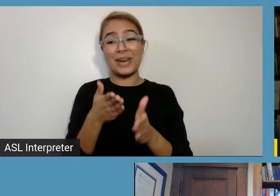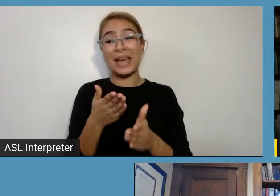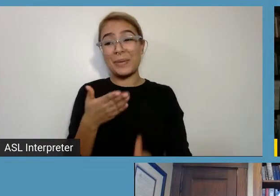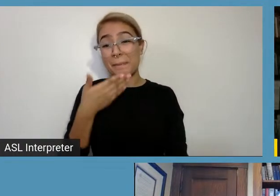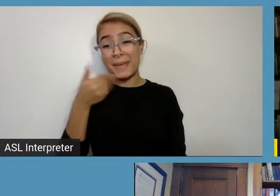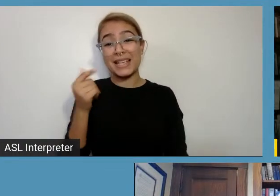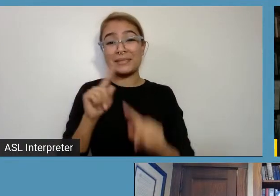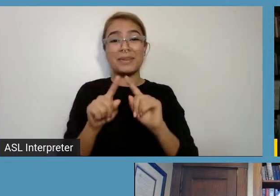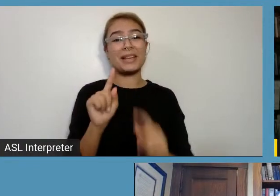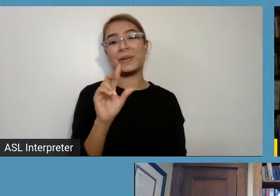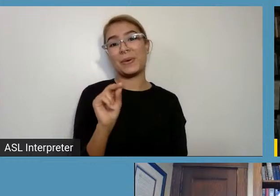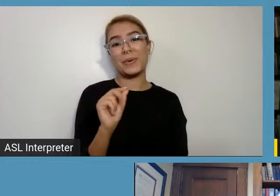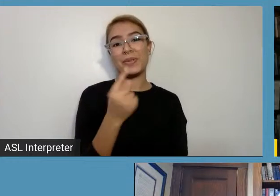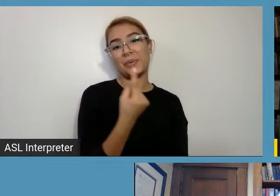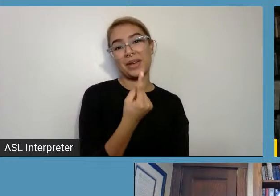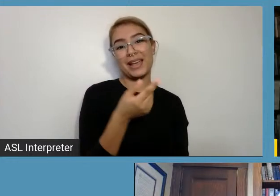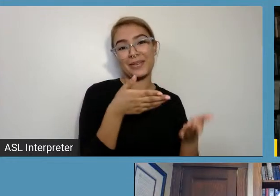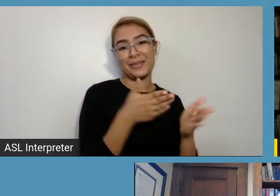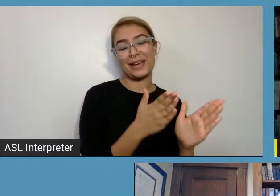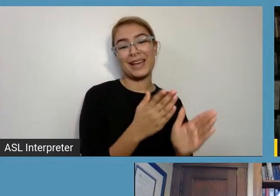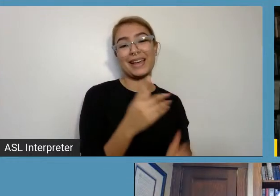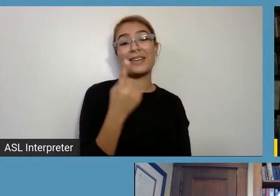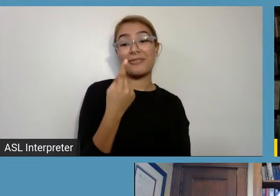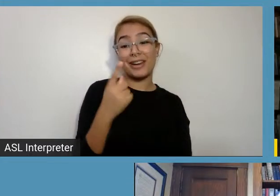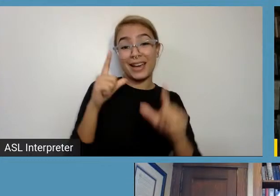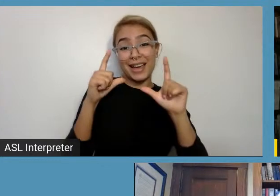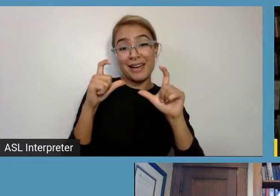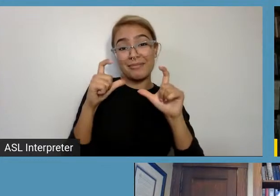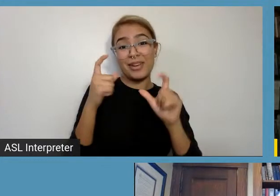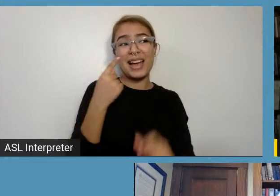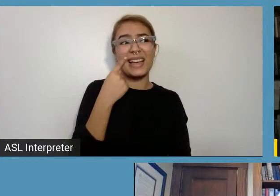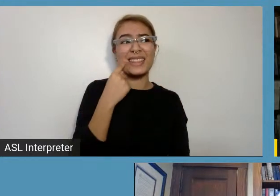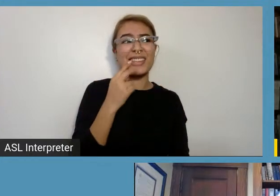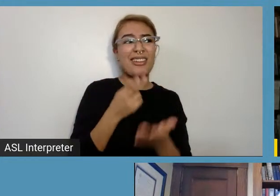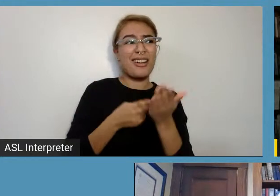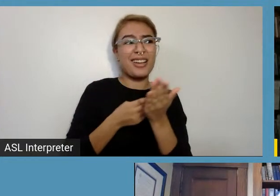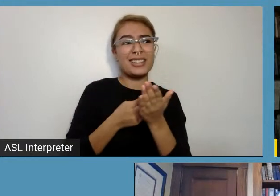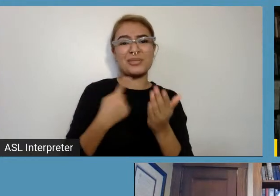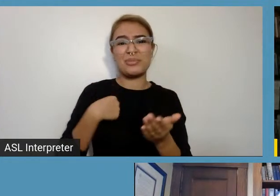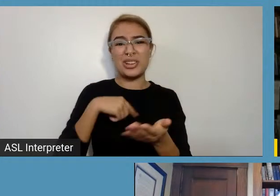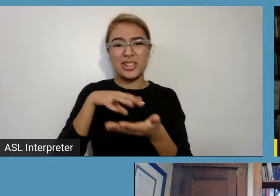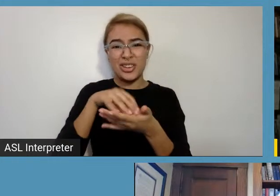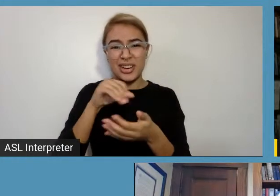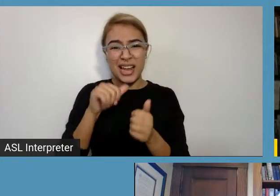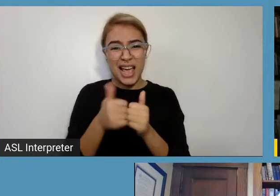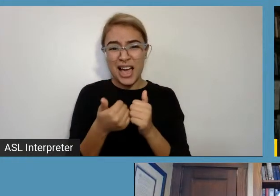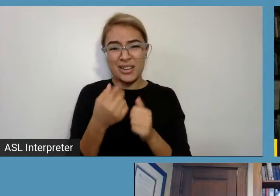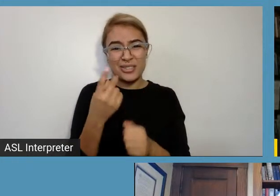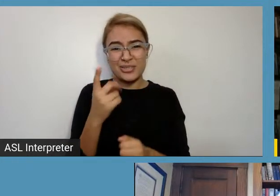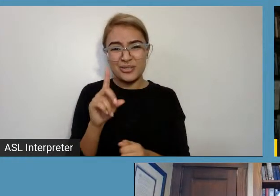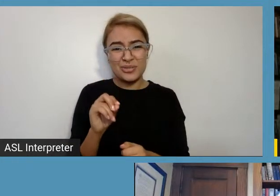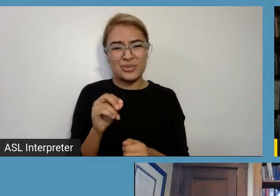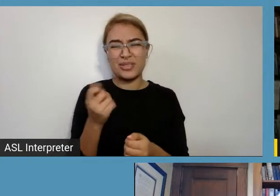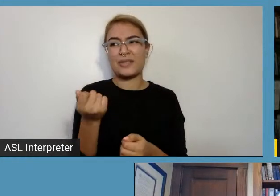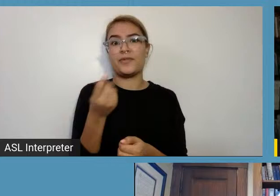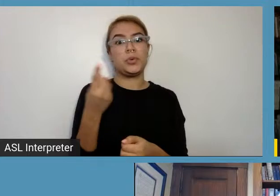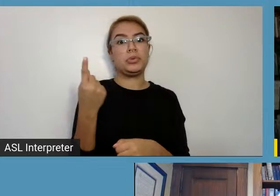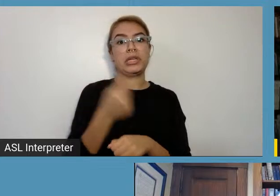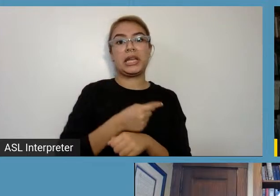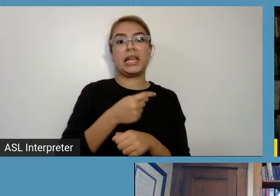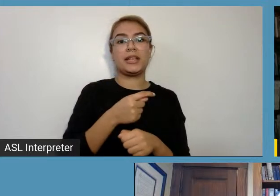the one camera. And honestly, I think we learned how to do it in just a couple of days, watching YouTube videos